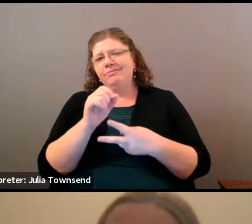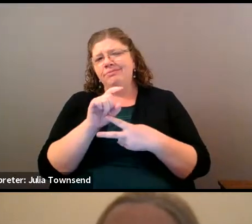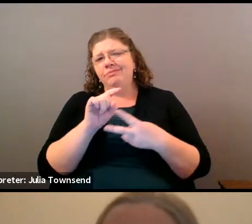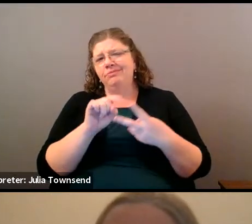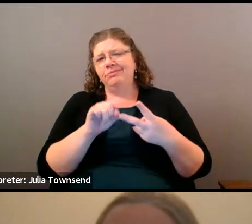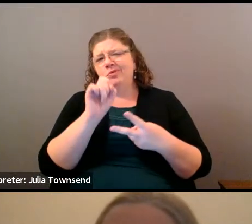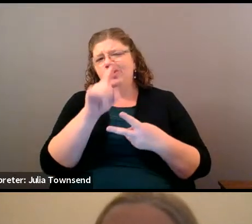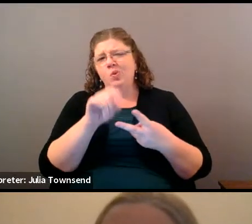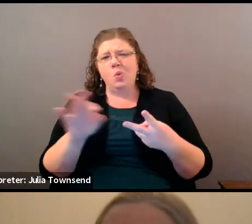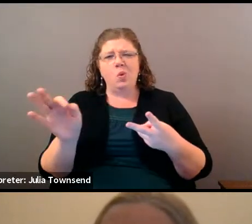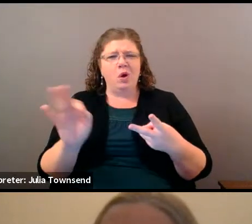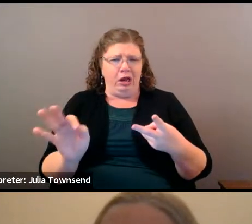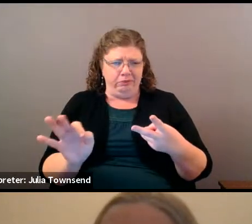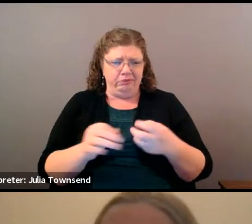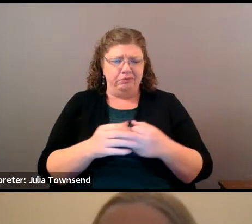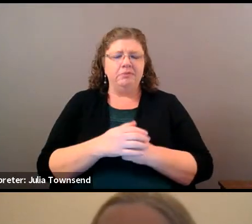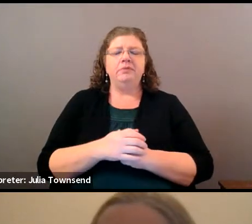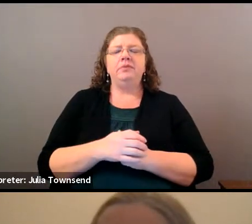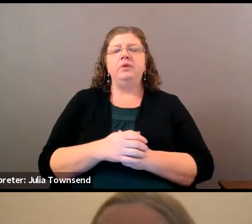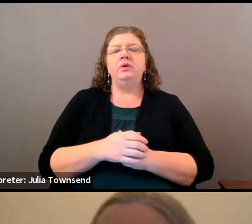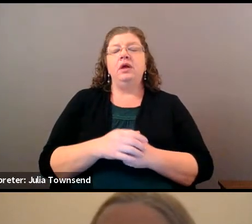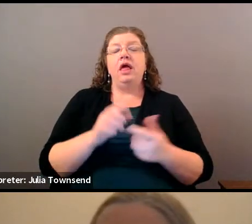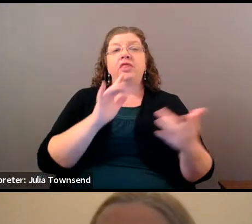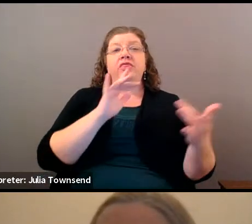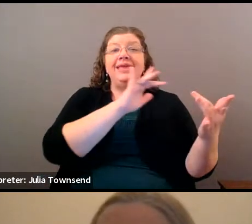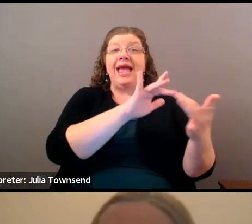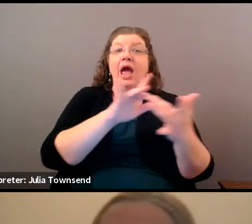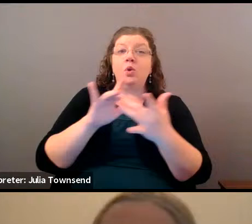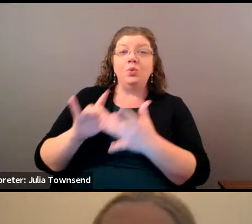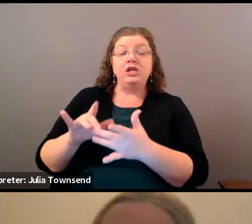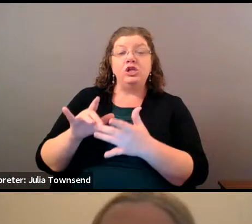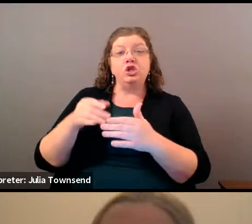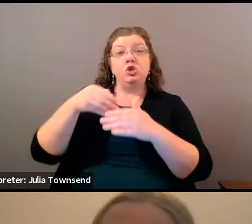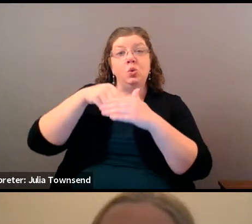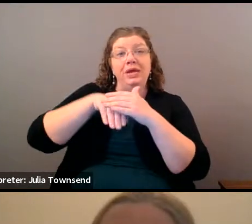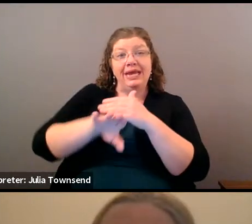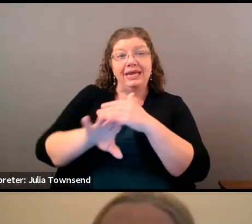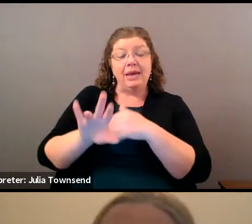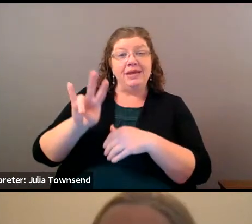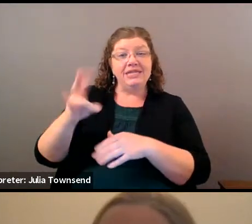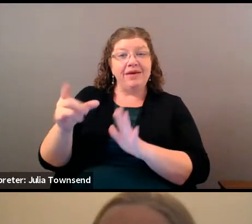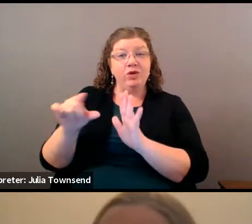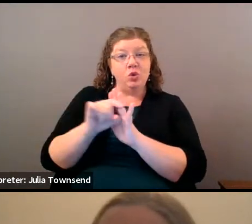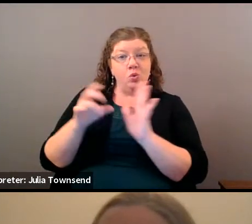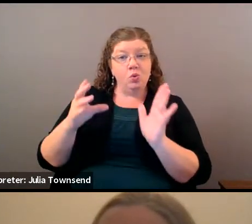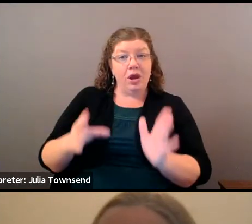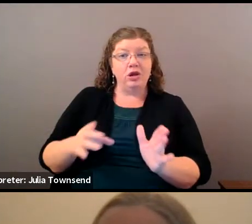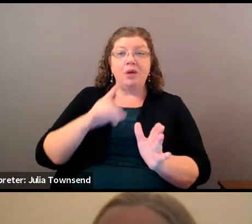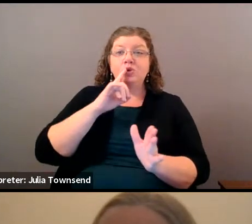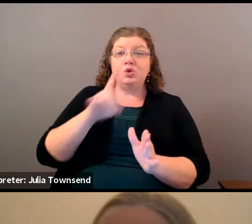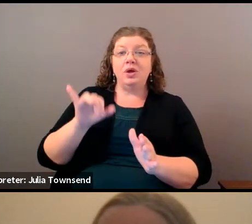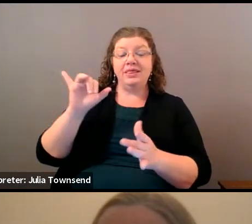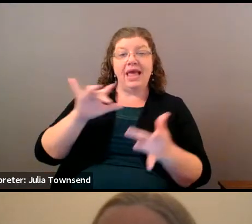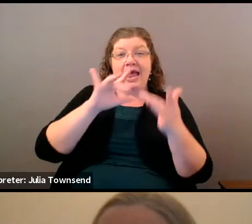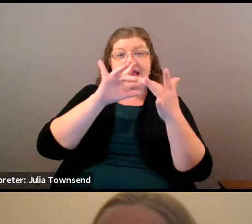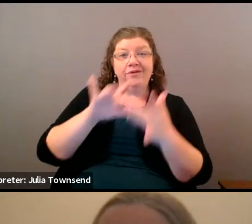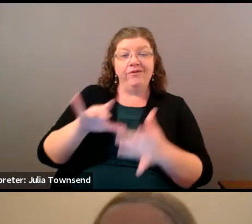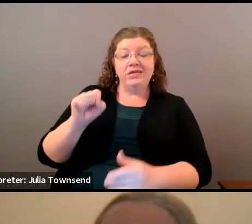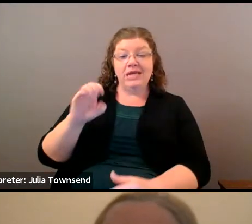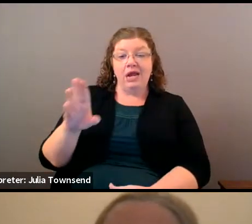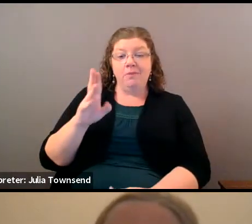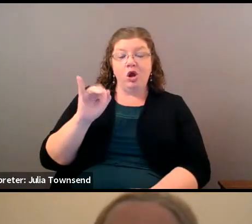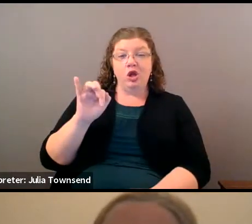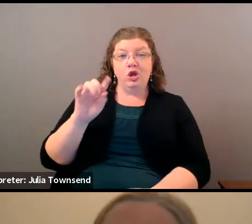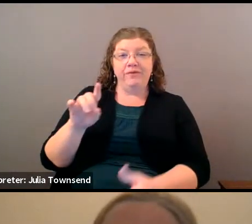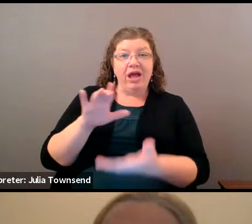small questions. The outreach to incoming seventh graders, I'm sure the outreach there for Santa Barbara Unified